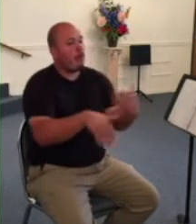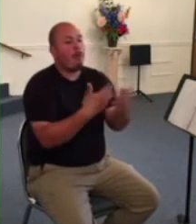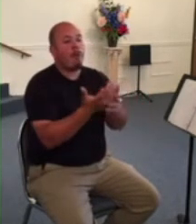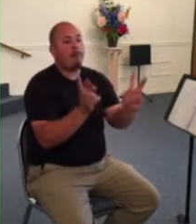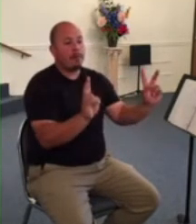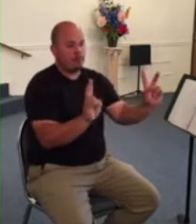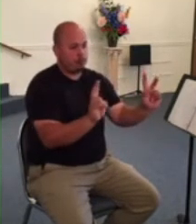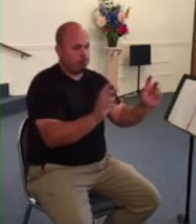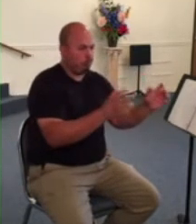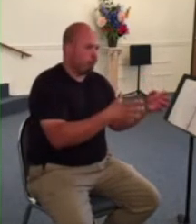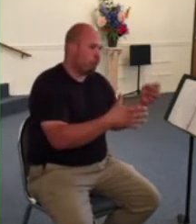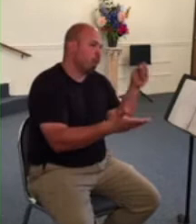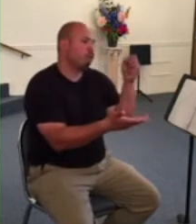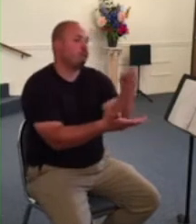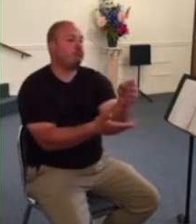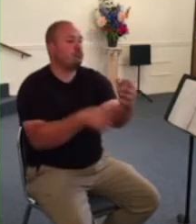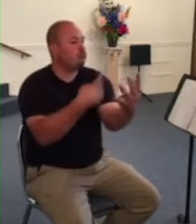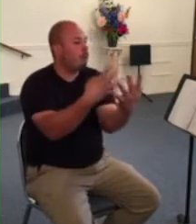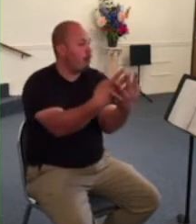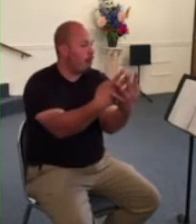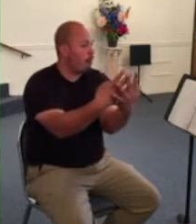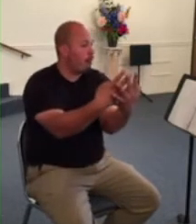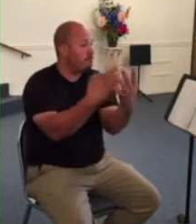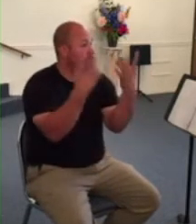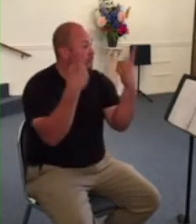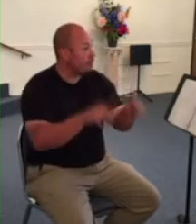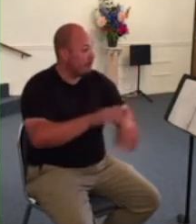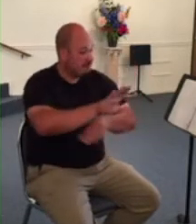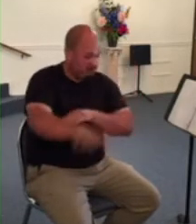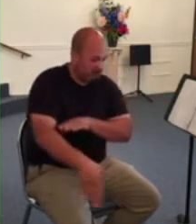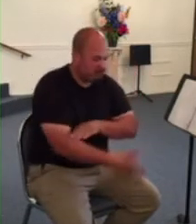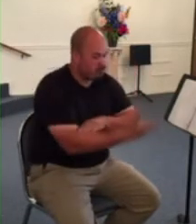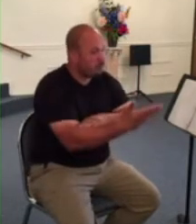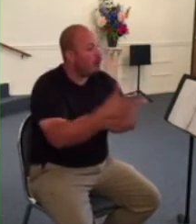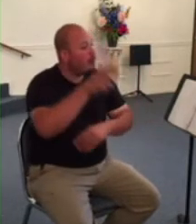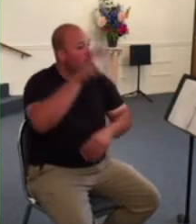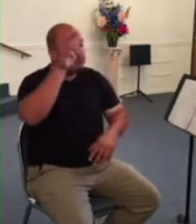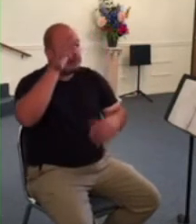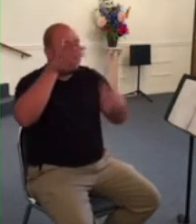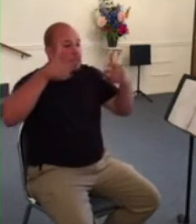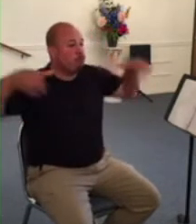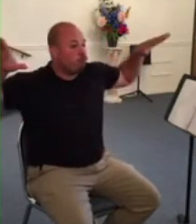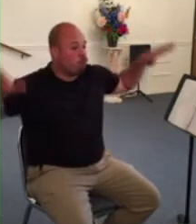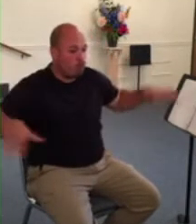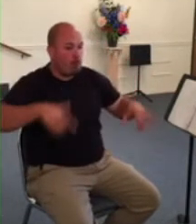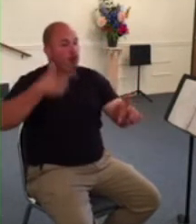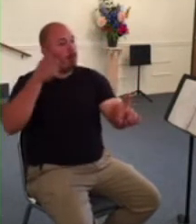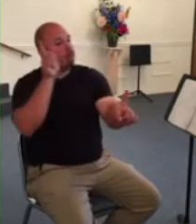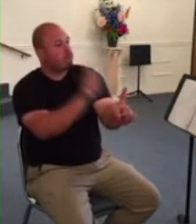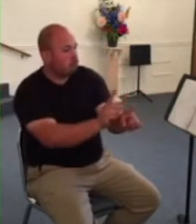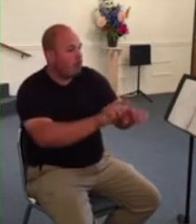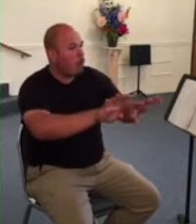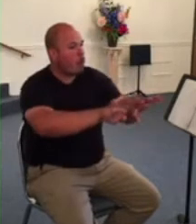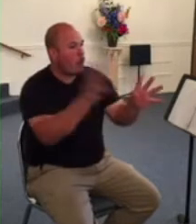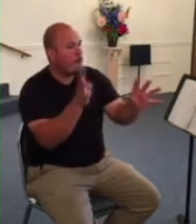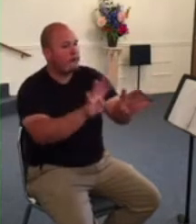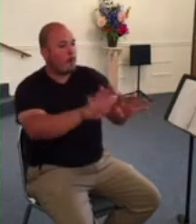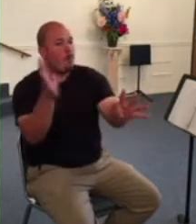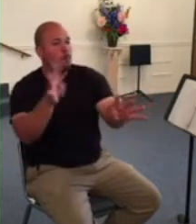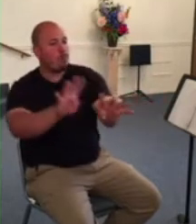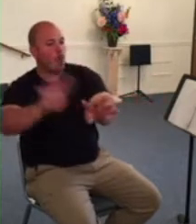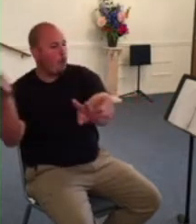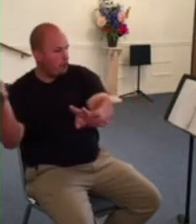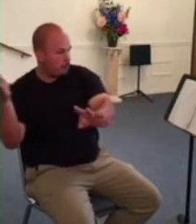jail and brought them out go stand in the temple courts he said and tell the people all about this new